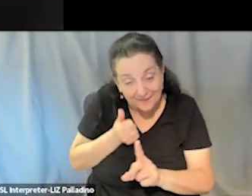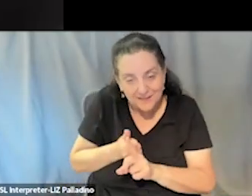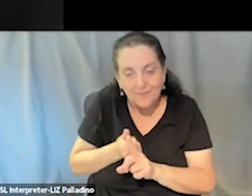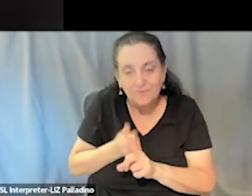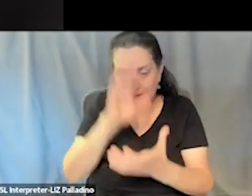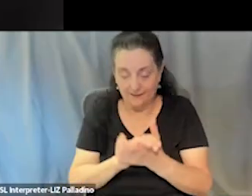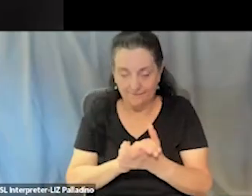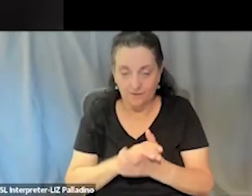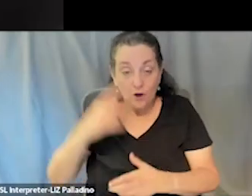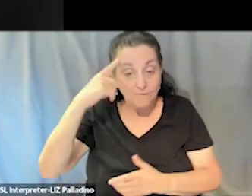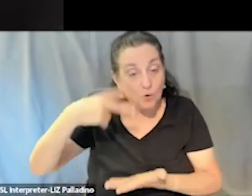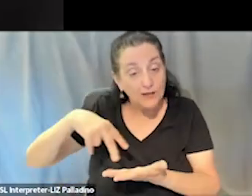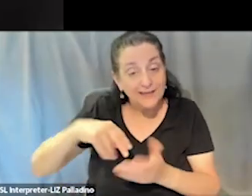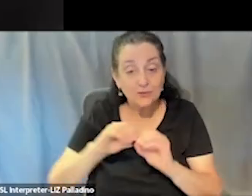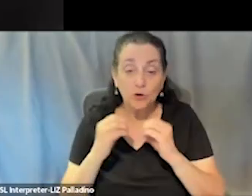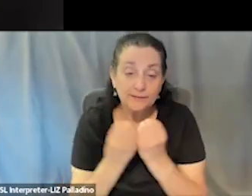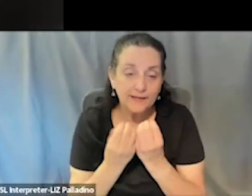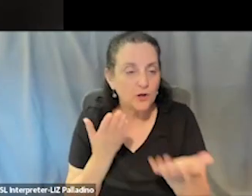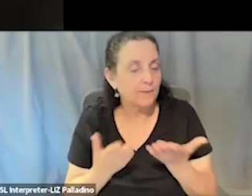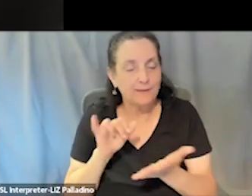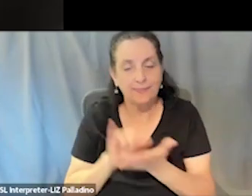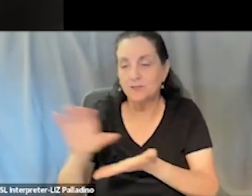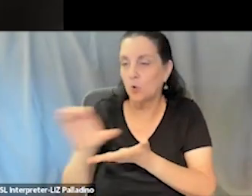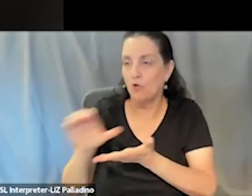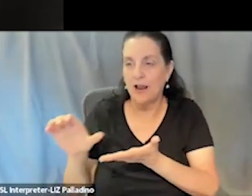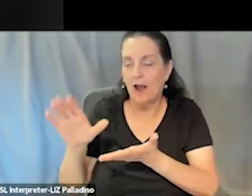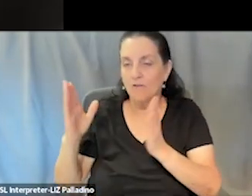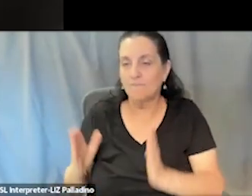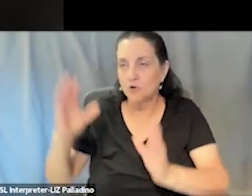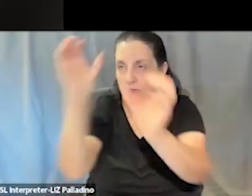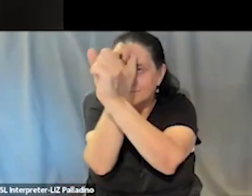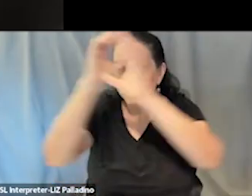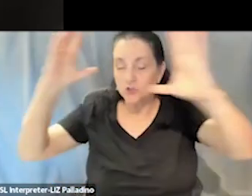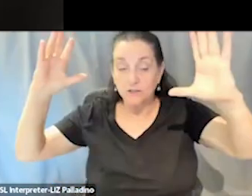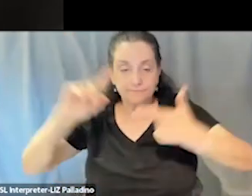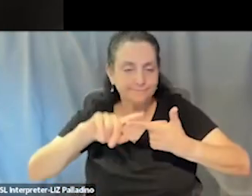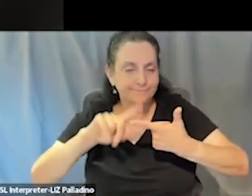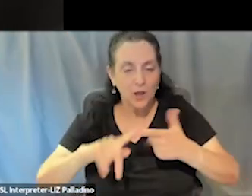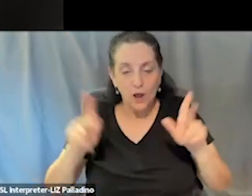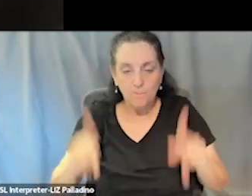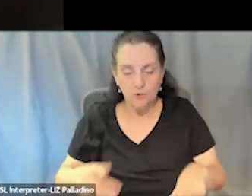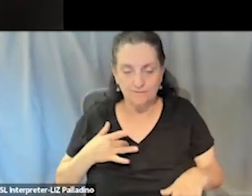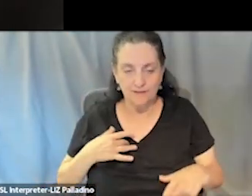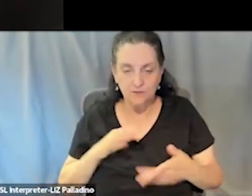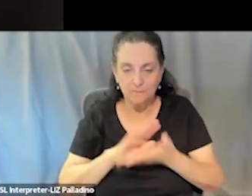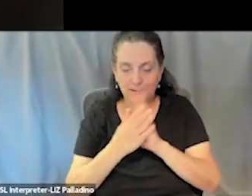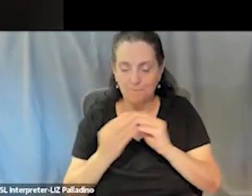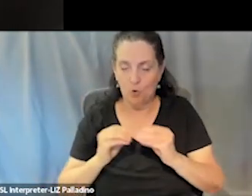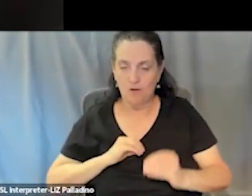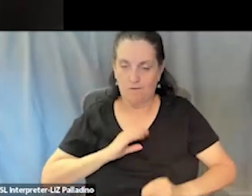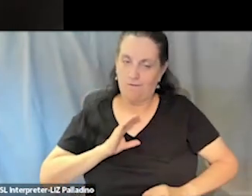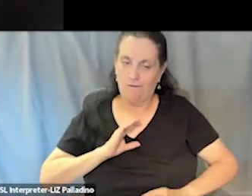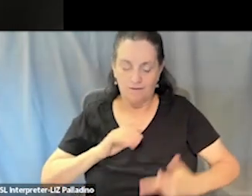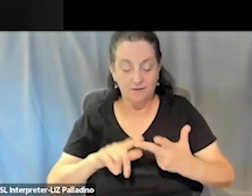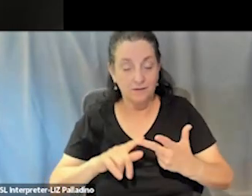dance organization, that might be the choreographer's vision, a young person finding confidence, an elder